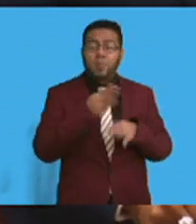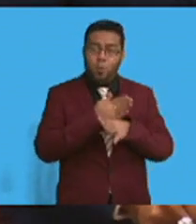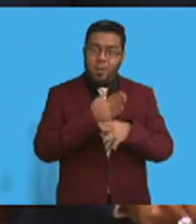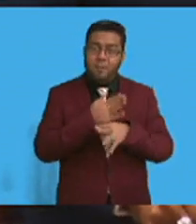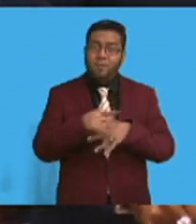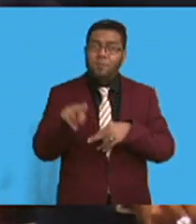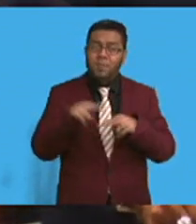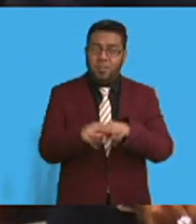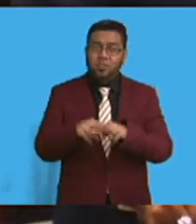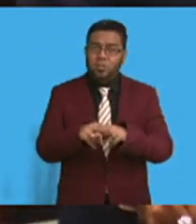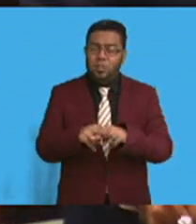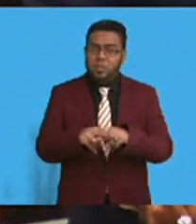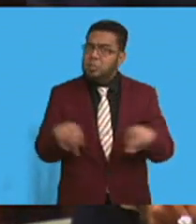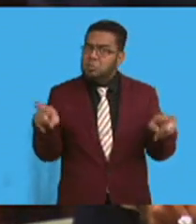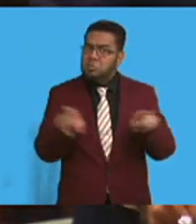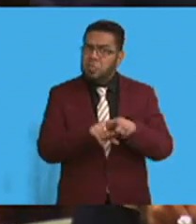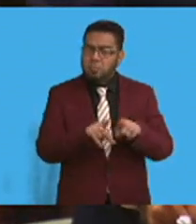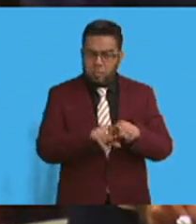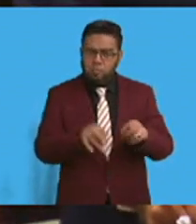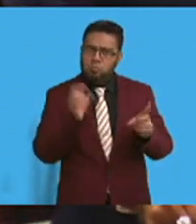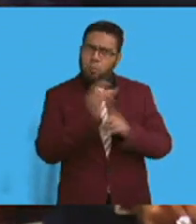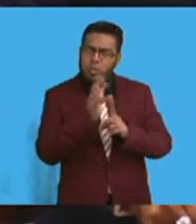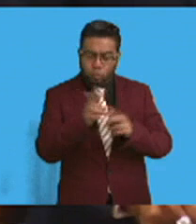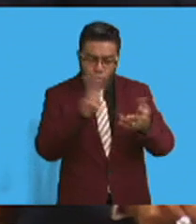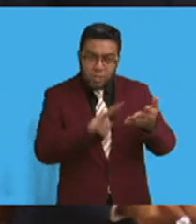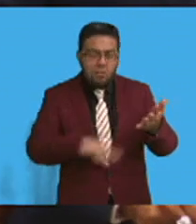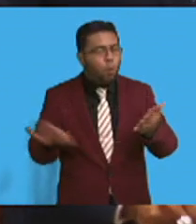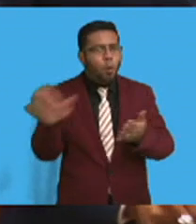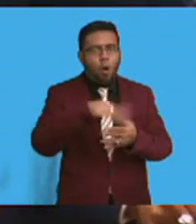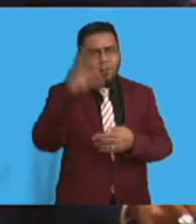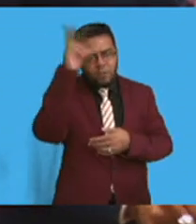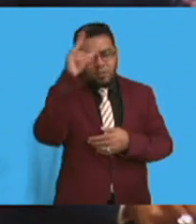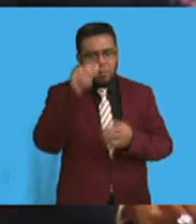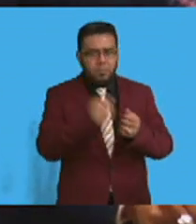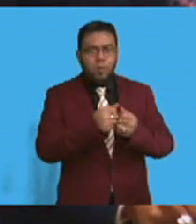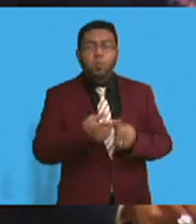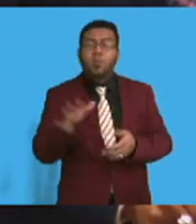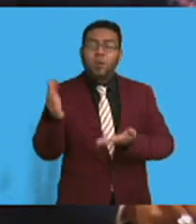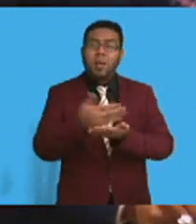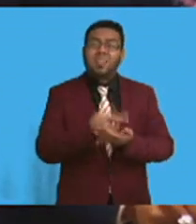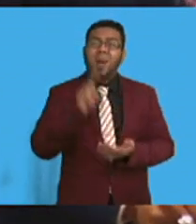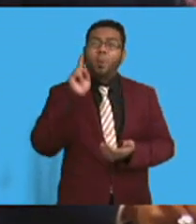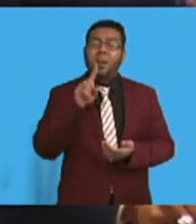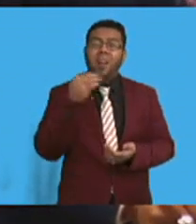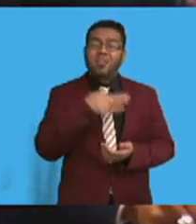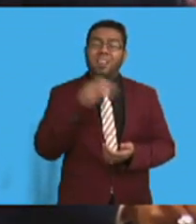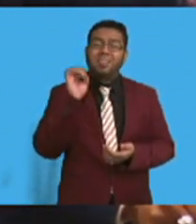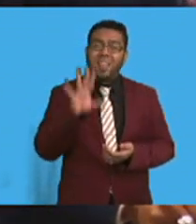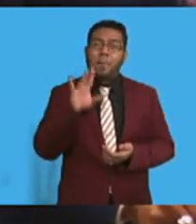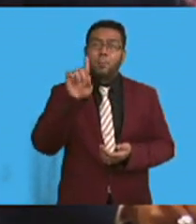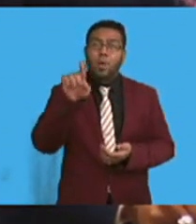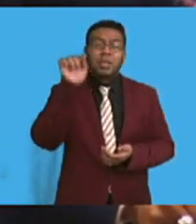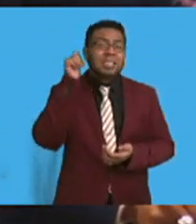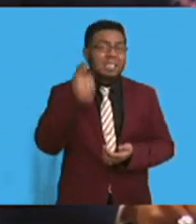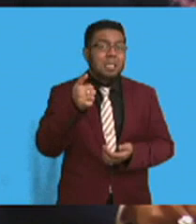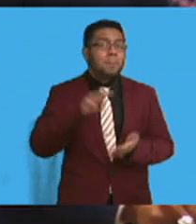reading for every Fijian. It shows we have collected $110.6 million and $106 million had already